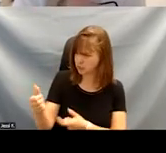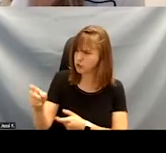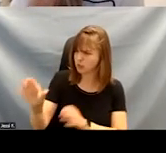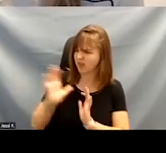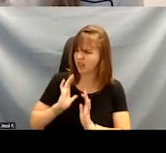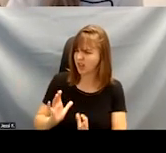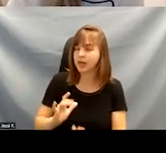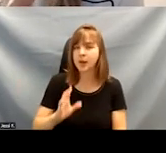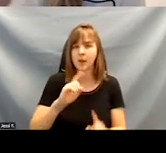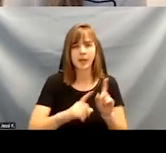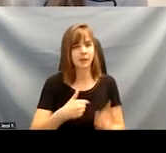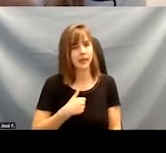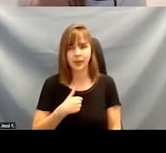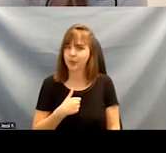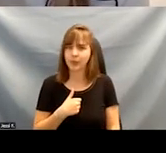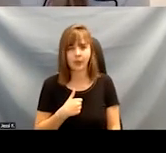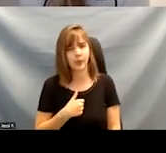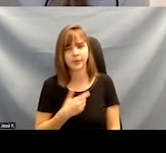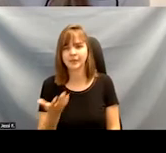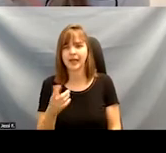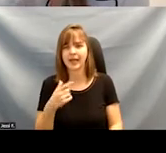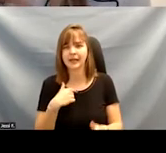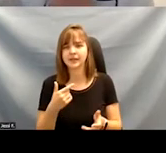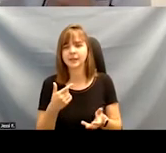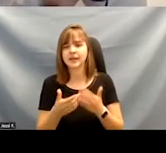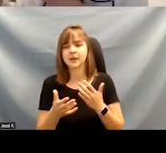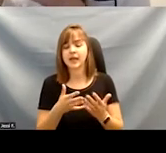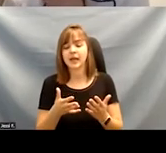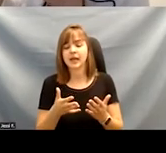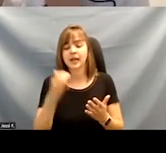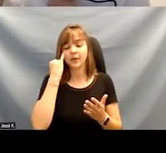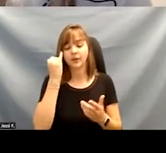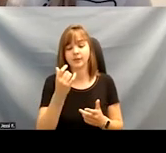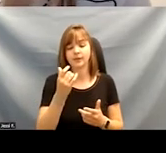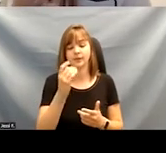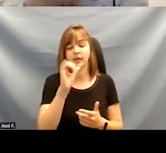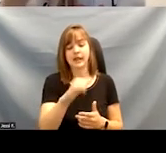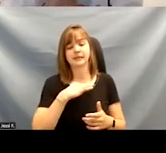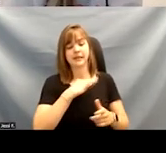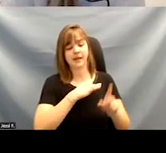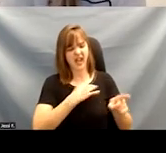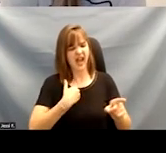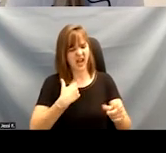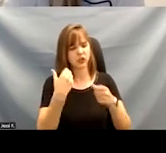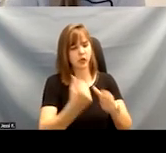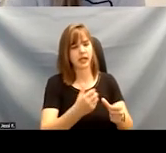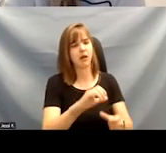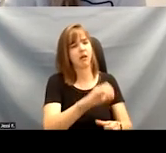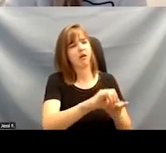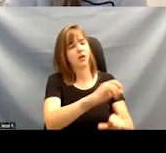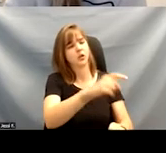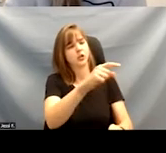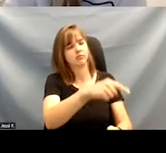on for. They can have their own strength and we can recreate like a team around that as well. And so I think just like the difference in team